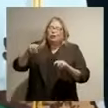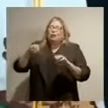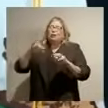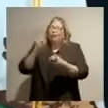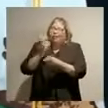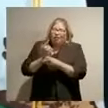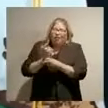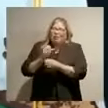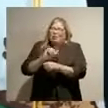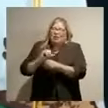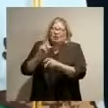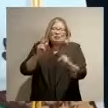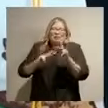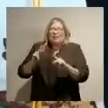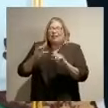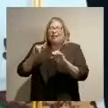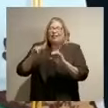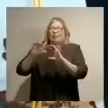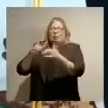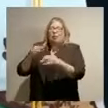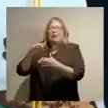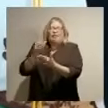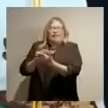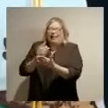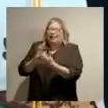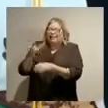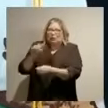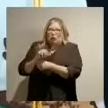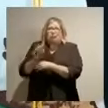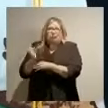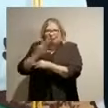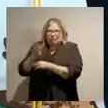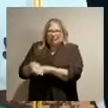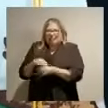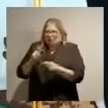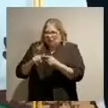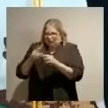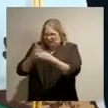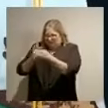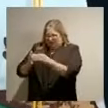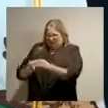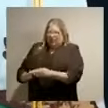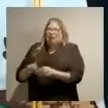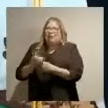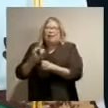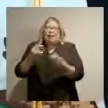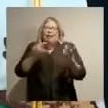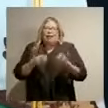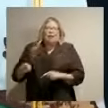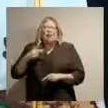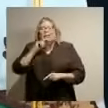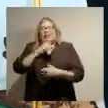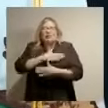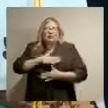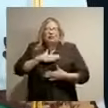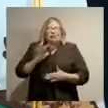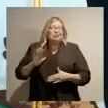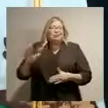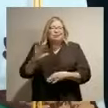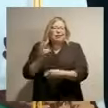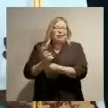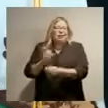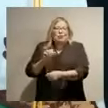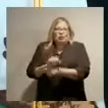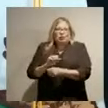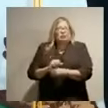Finance work nonstop day and night to make that happen. I just can't express how much I appreciate that. To